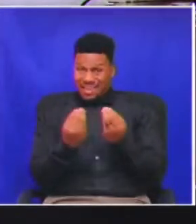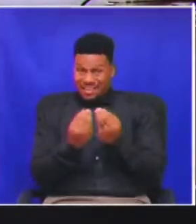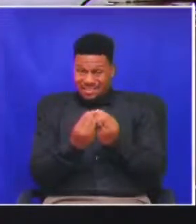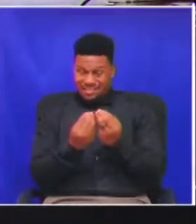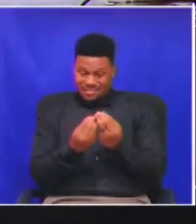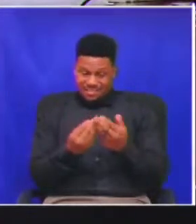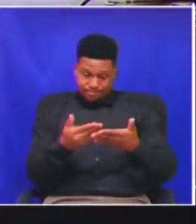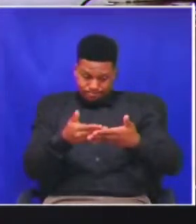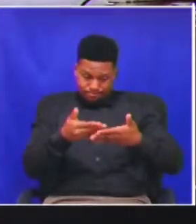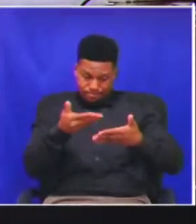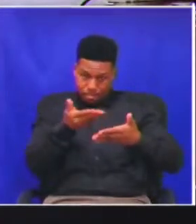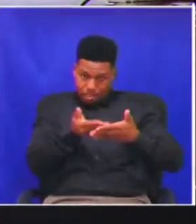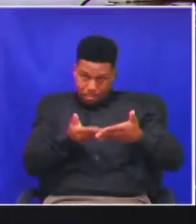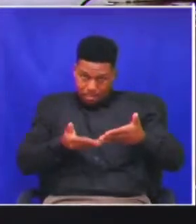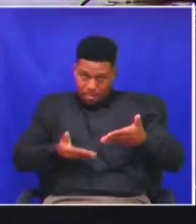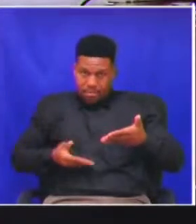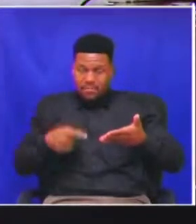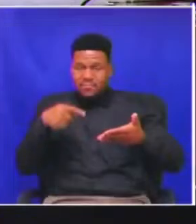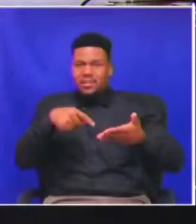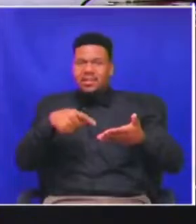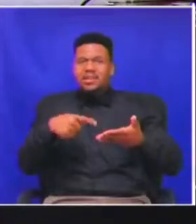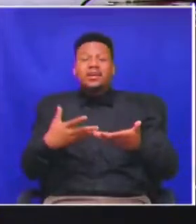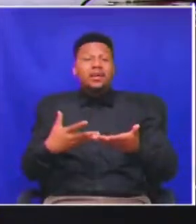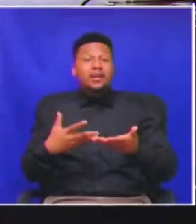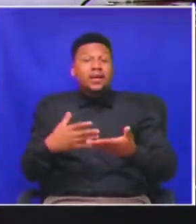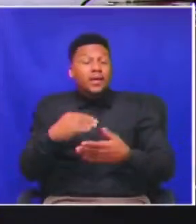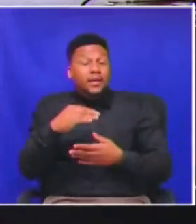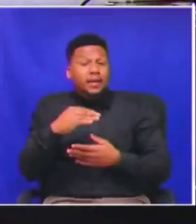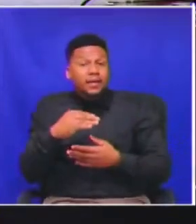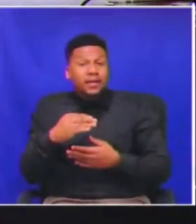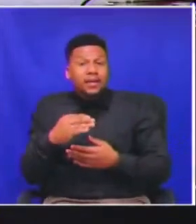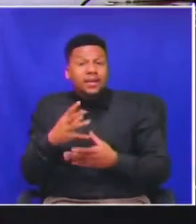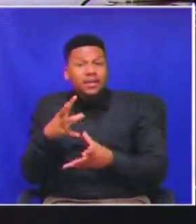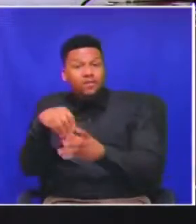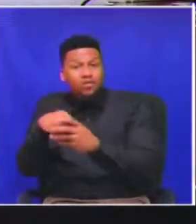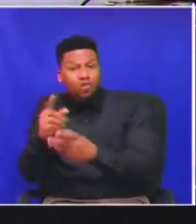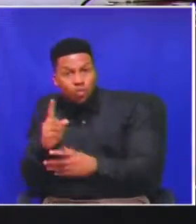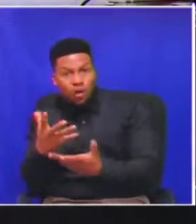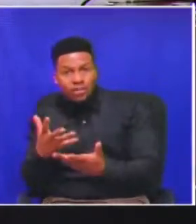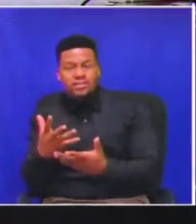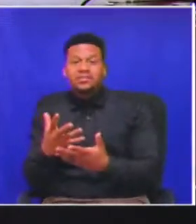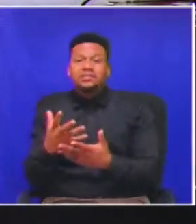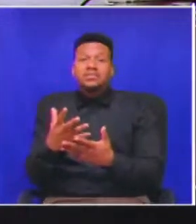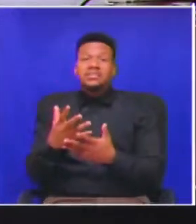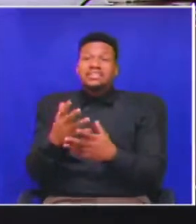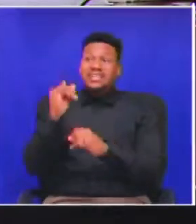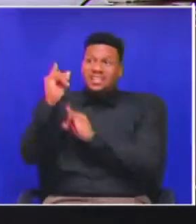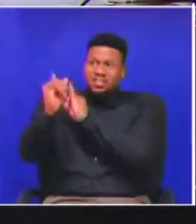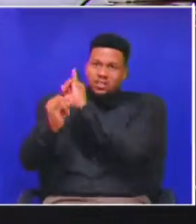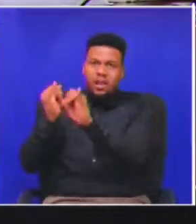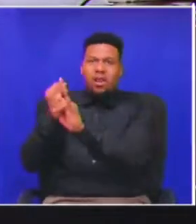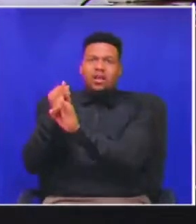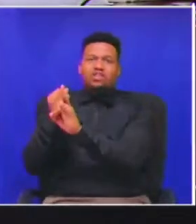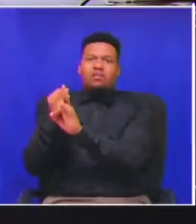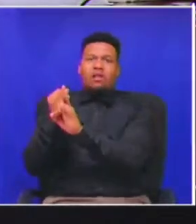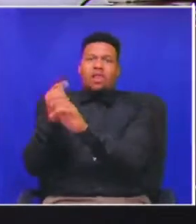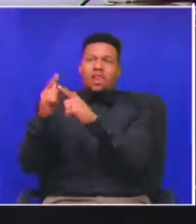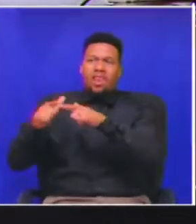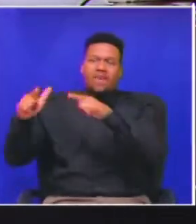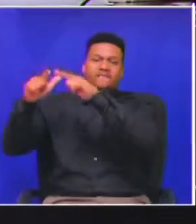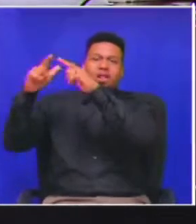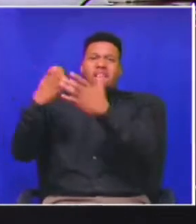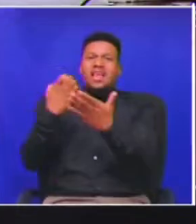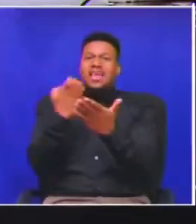of the economic rules at an international level, such as redesigning intellectual property